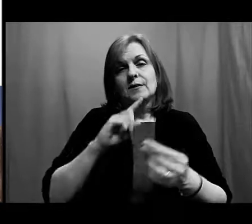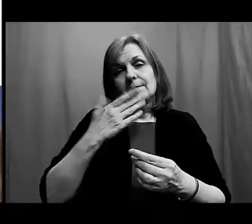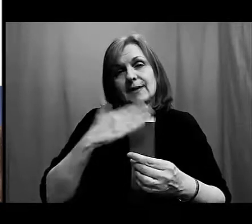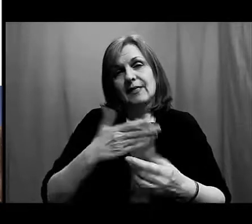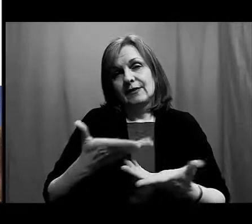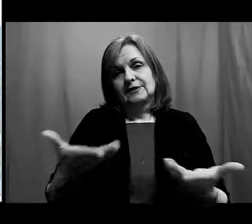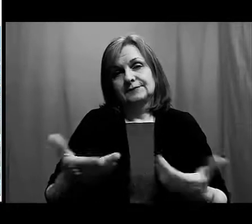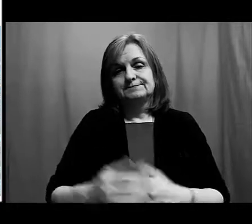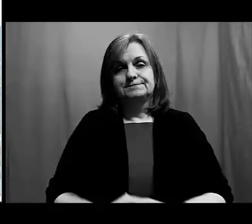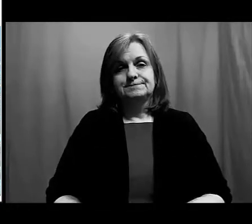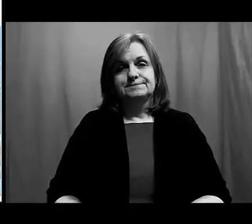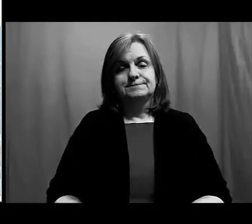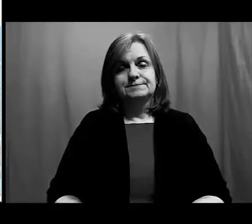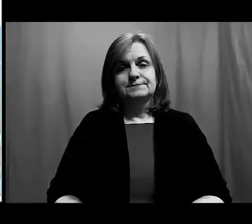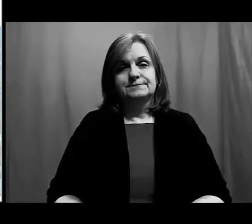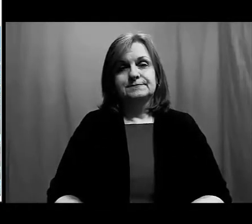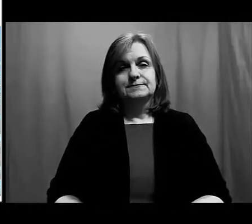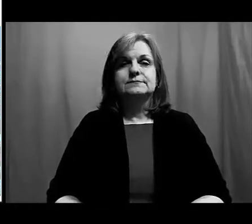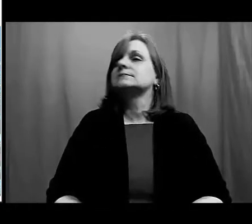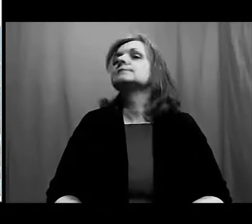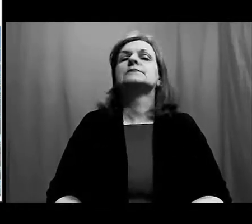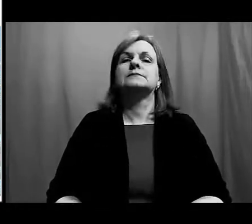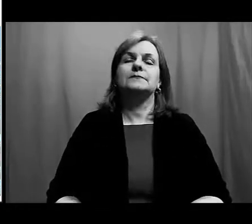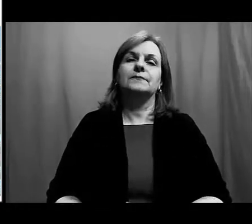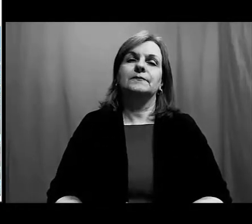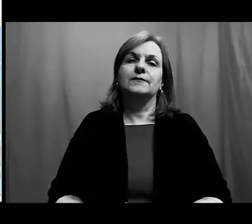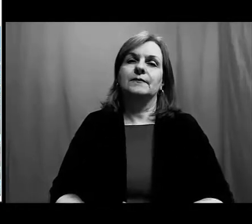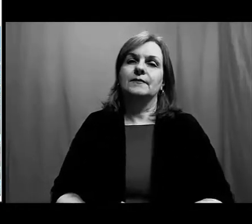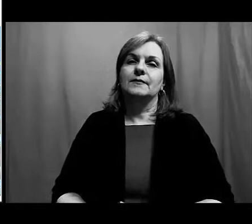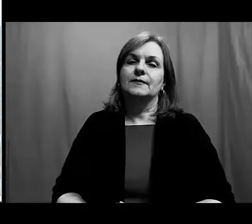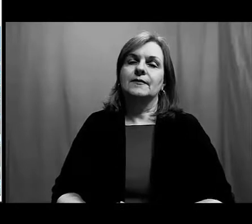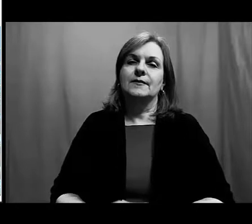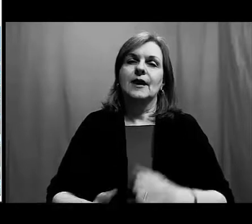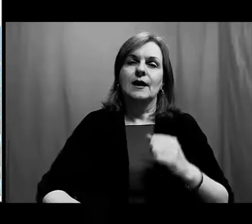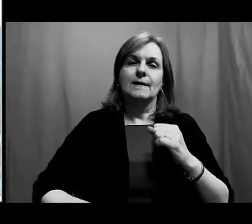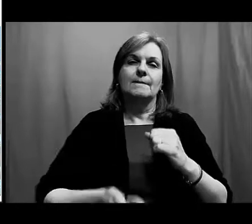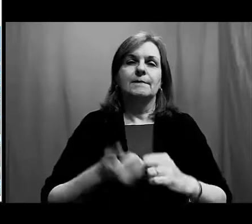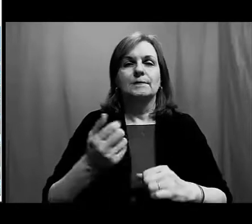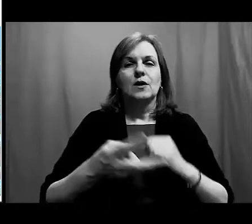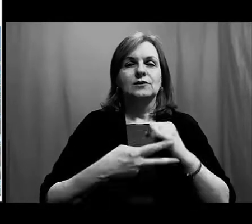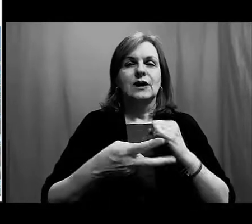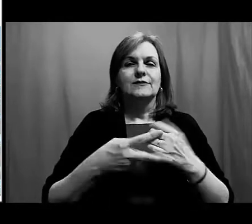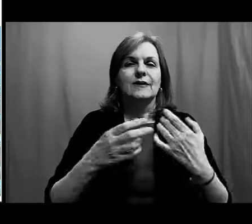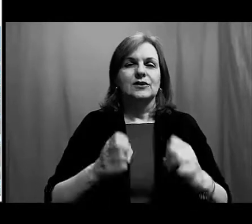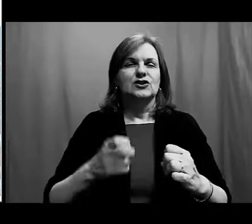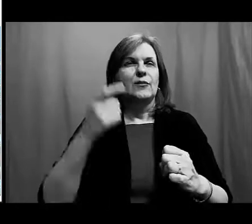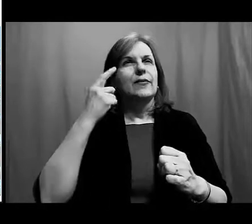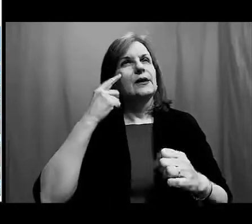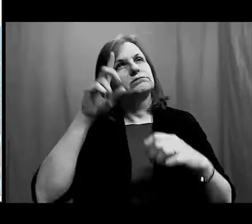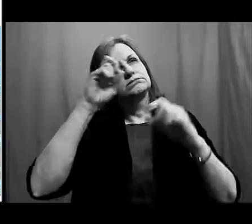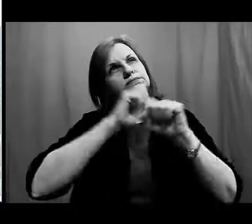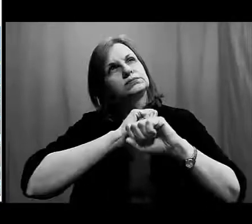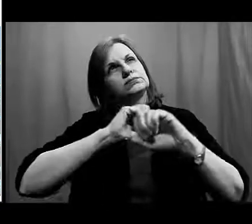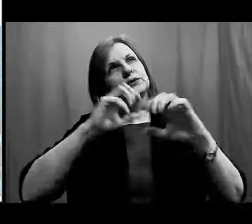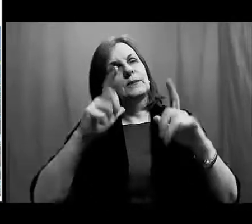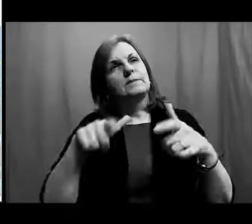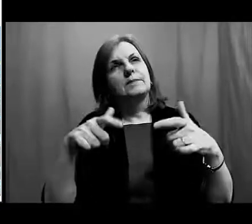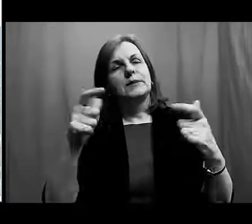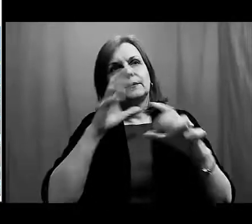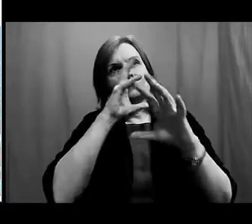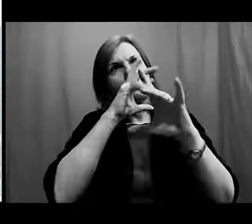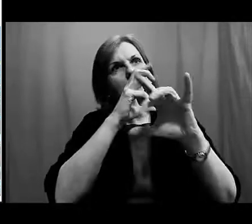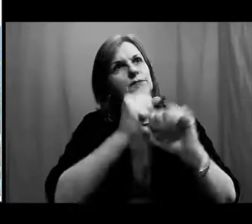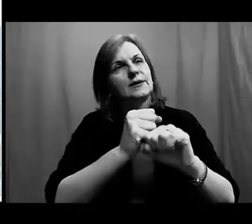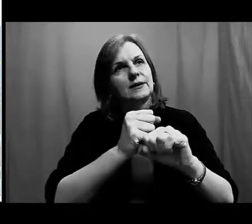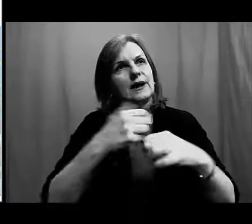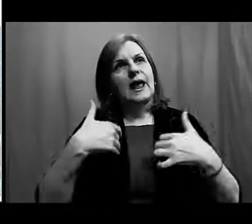bad things in the end. When we talk about most conservation efforts, I think we always go to those big